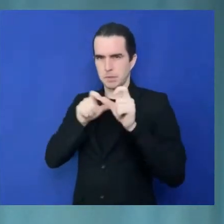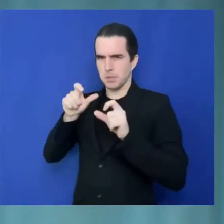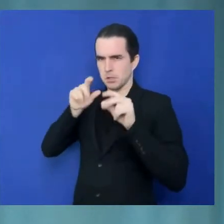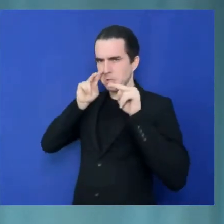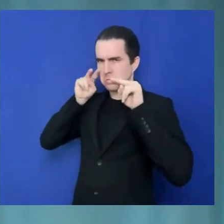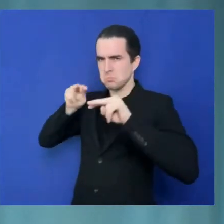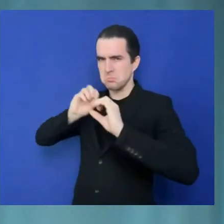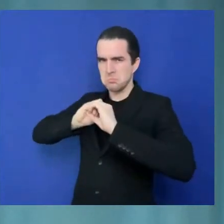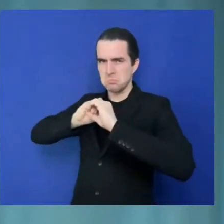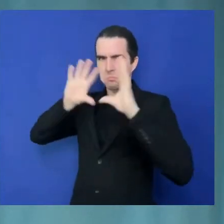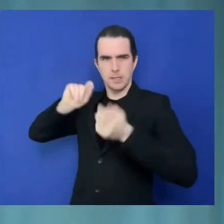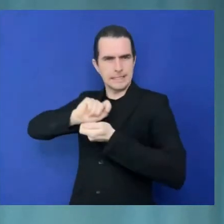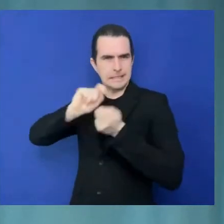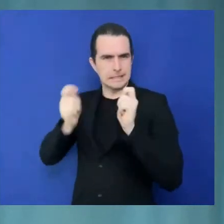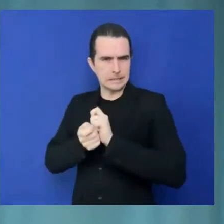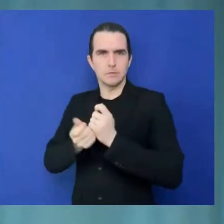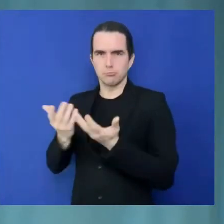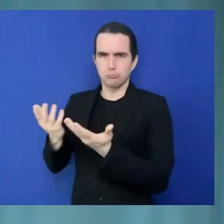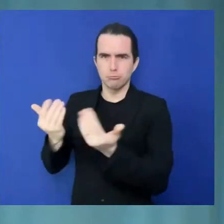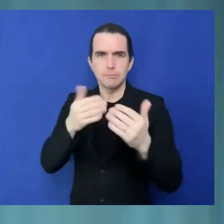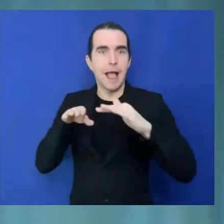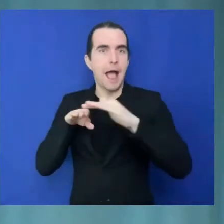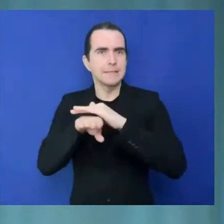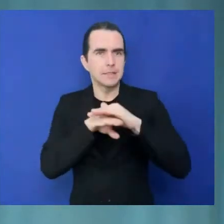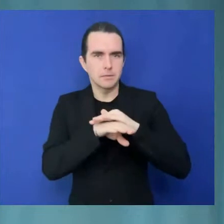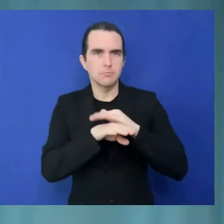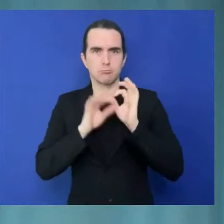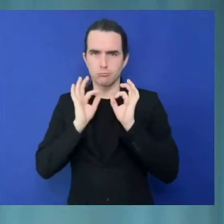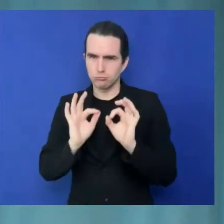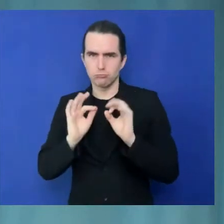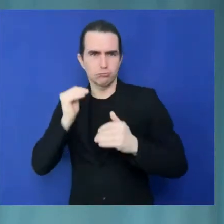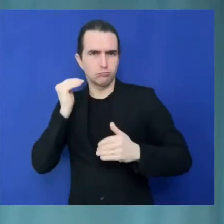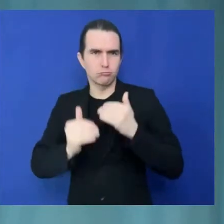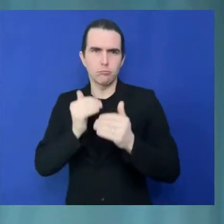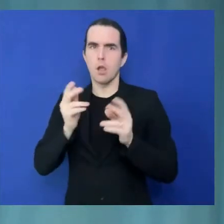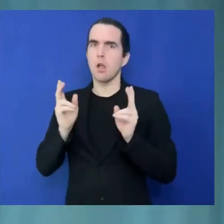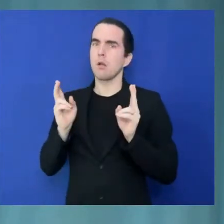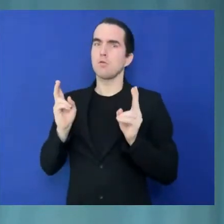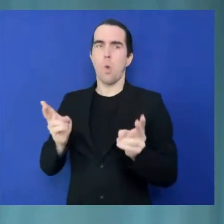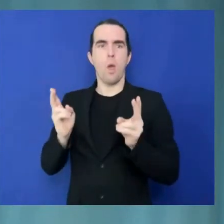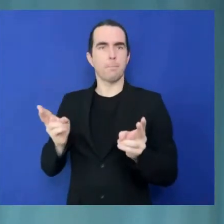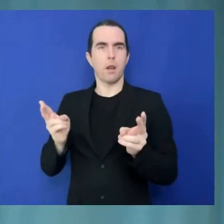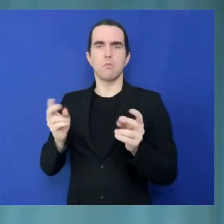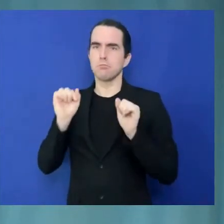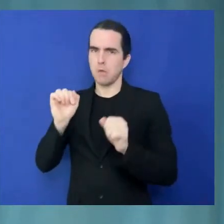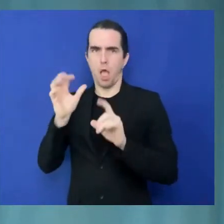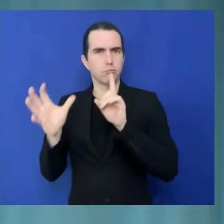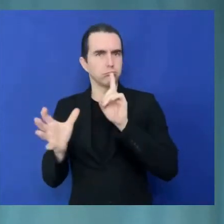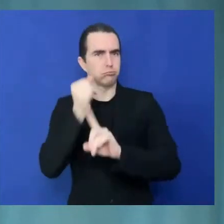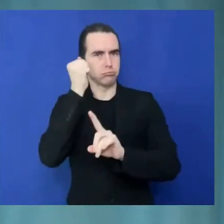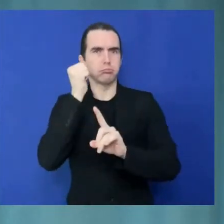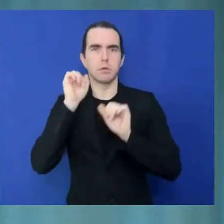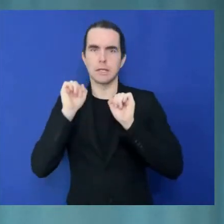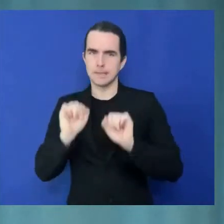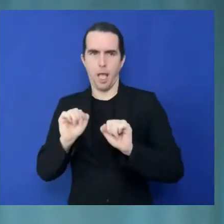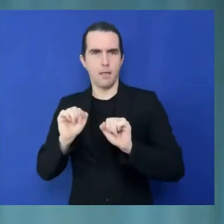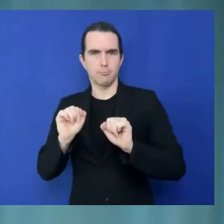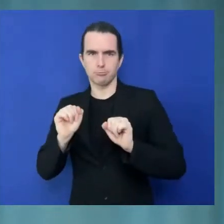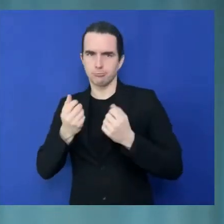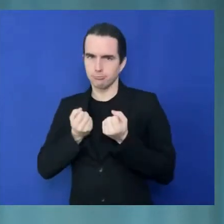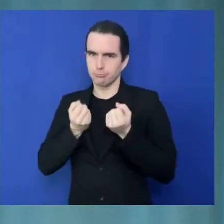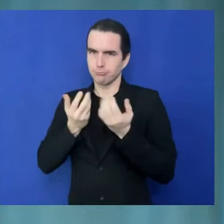can help them determine how to make this investment effectively. It is not about special treatment. It's about fair